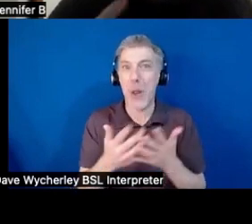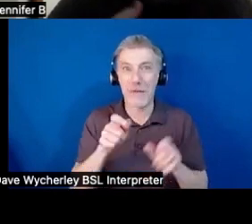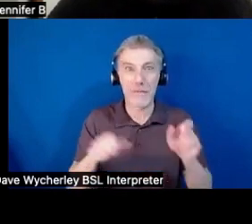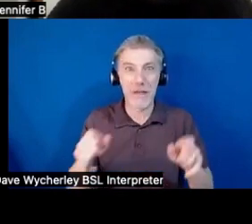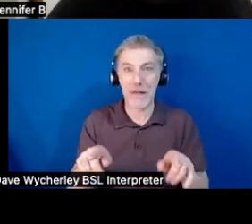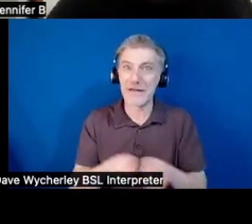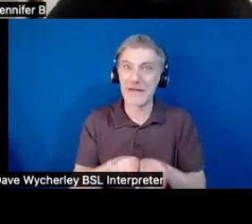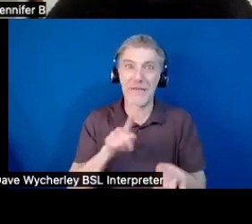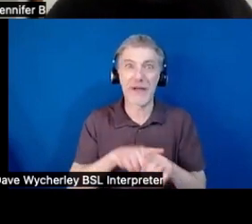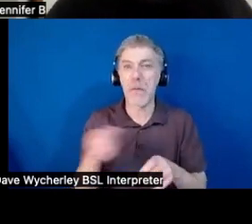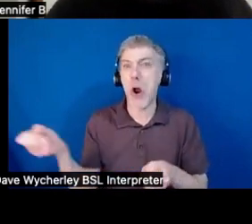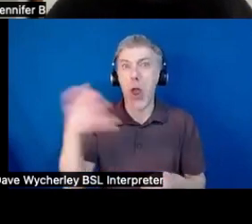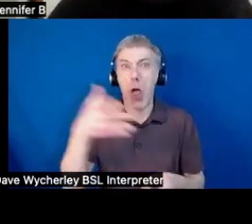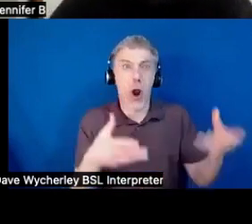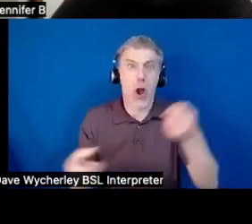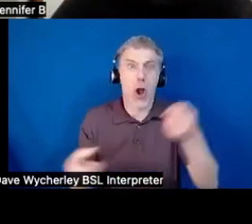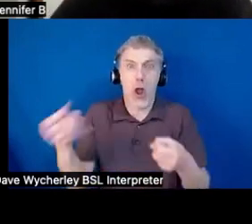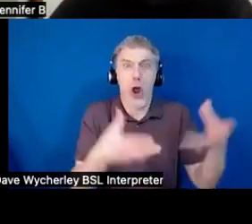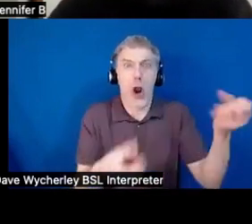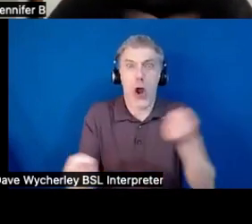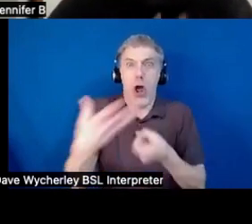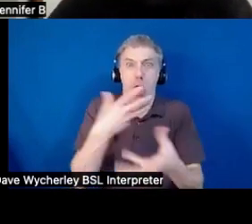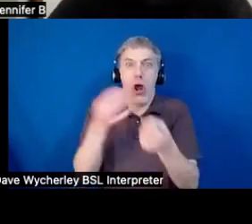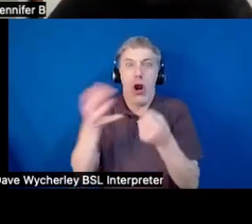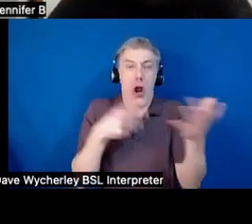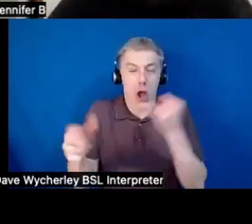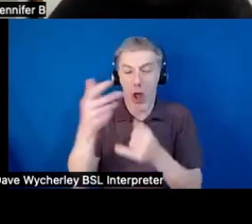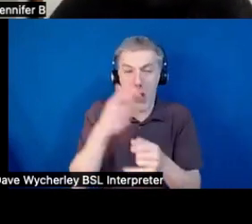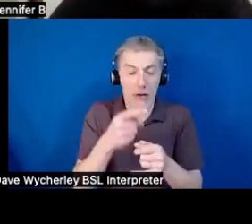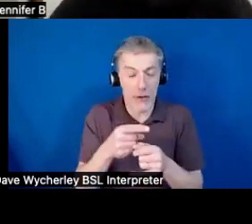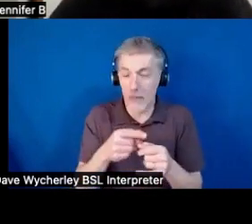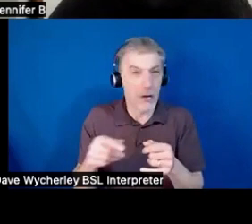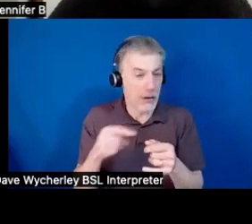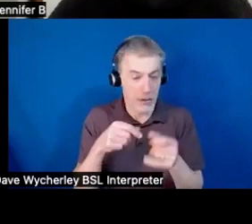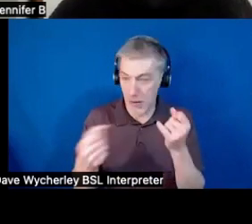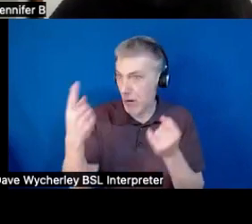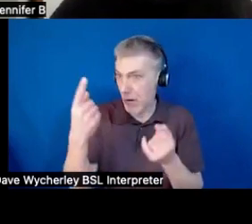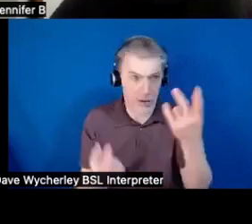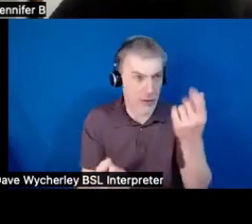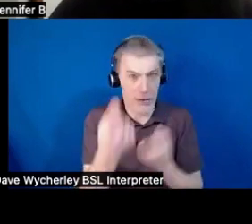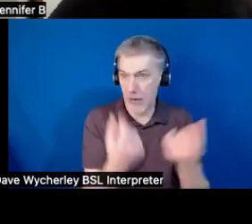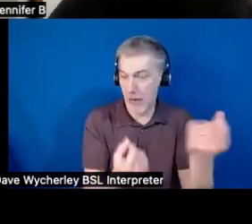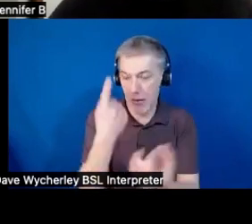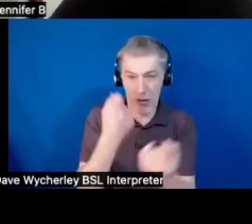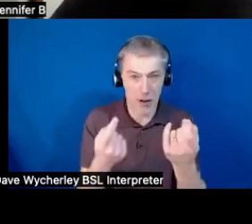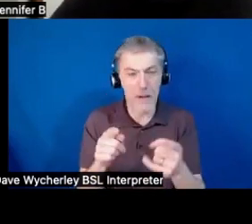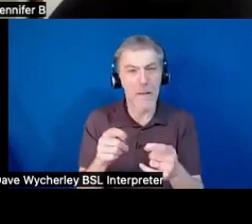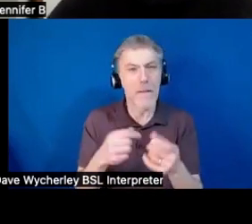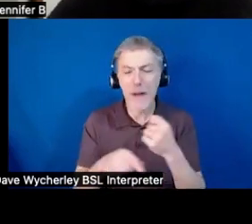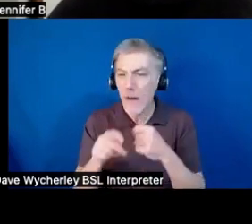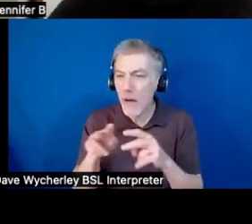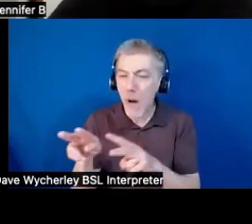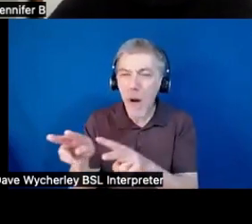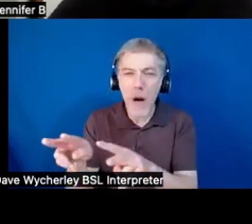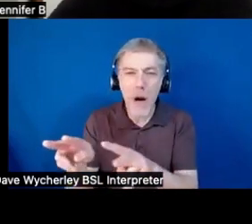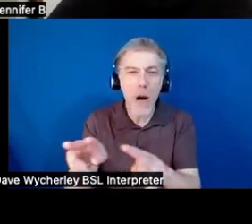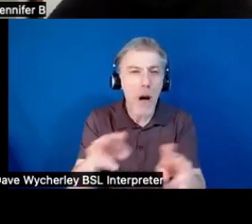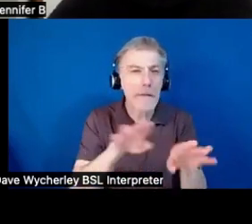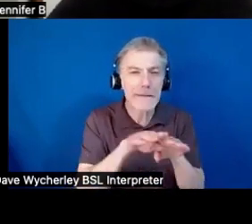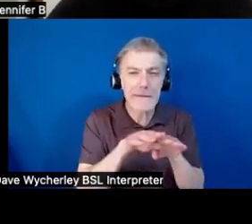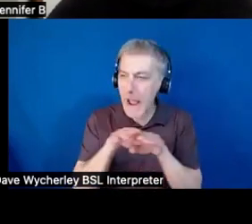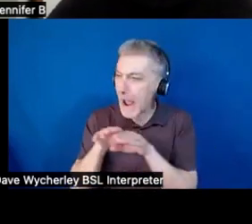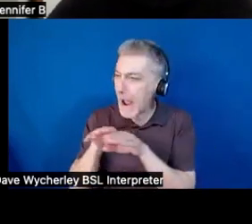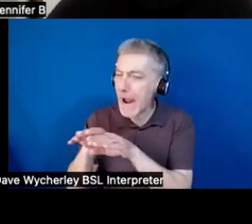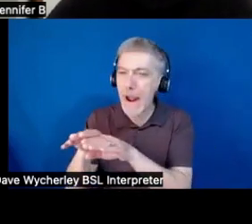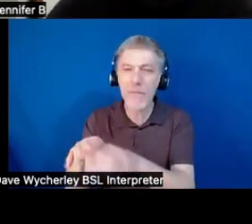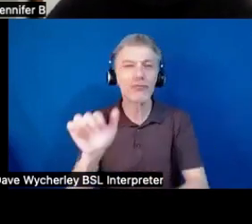which hopefully will leave the listener, the reader, less isolated in their experiences. Equally, I think the short form in this